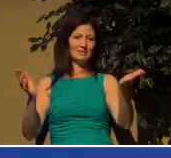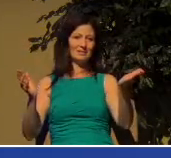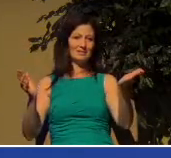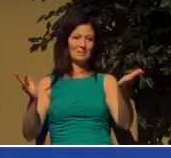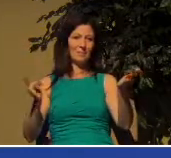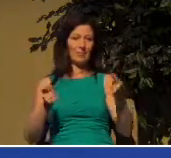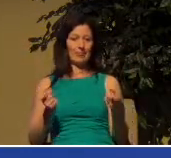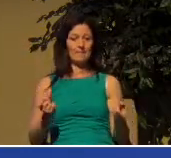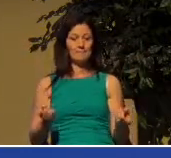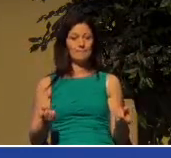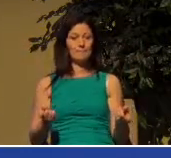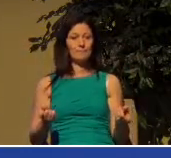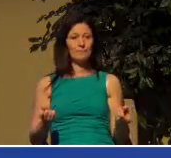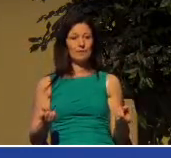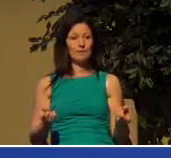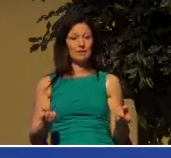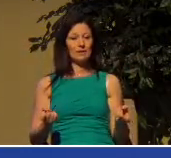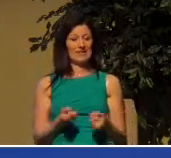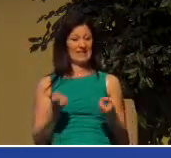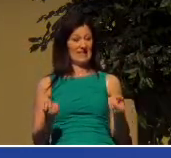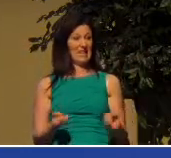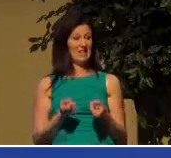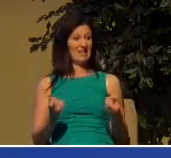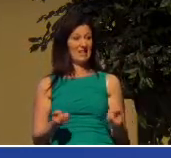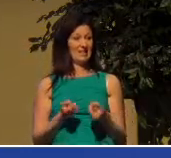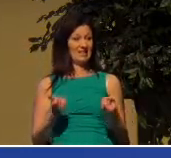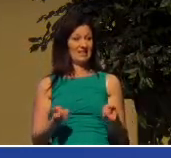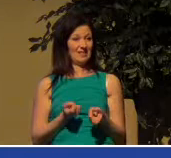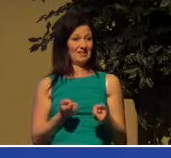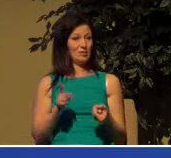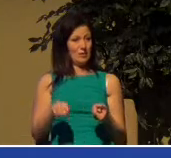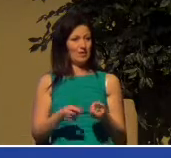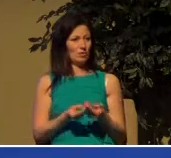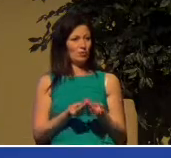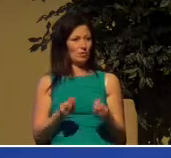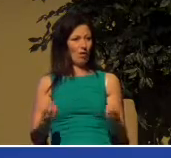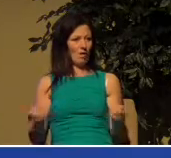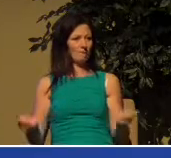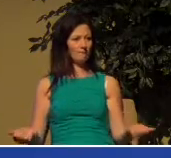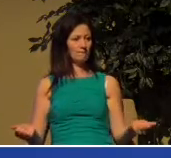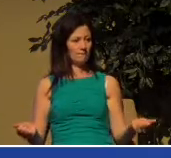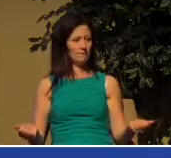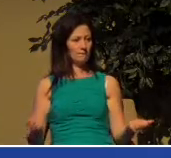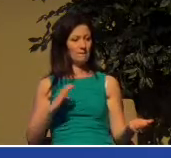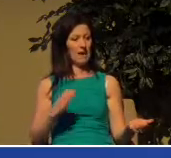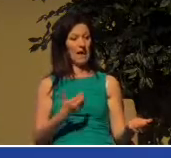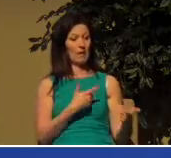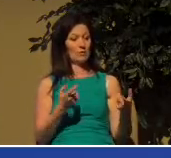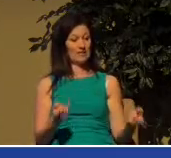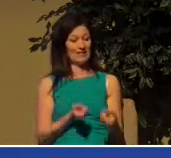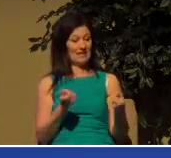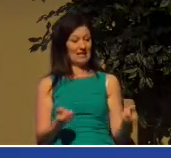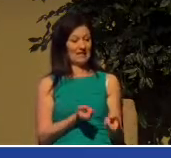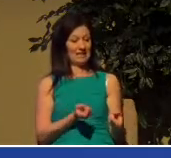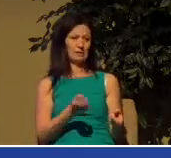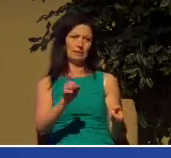sin had to be dealt with. Our sins had to be atoned.